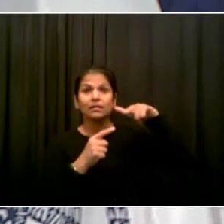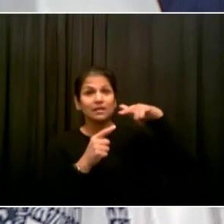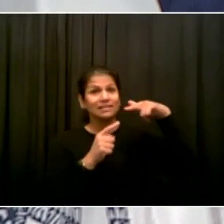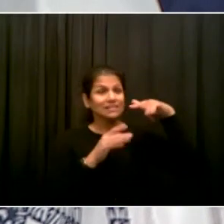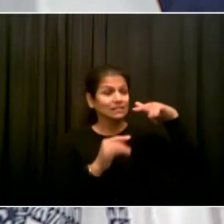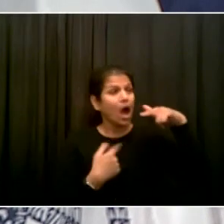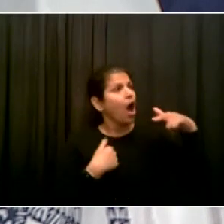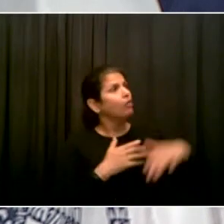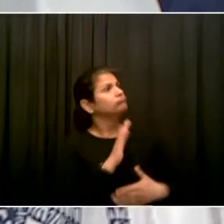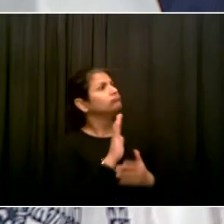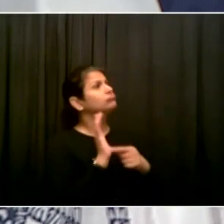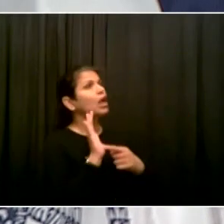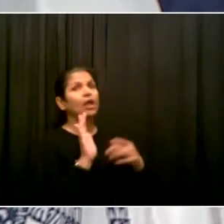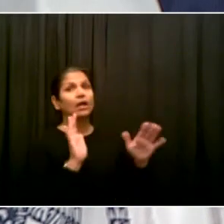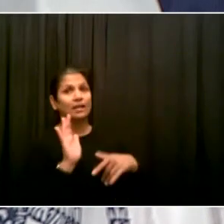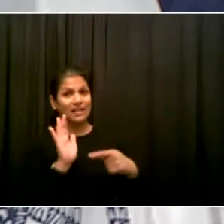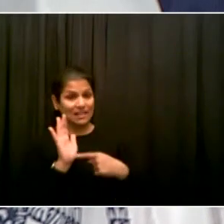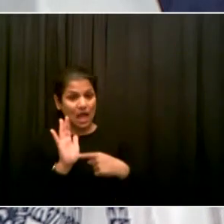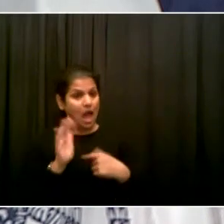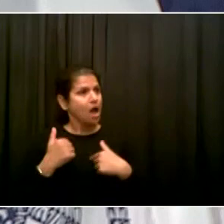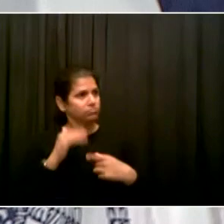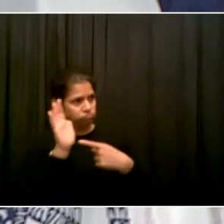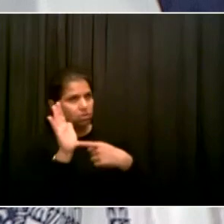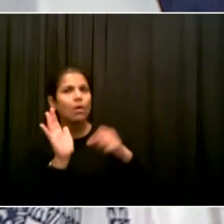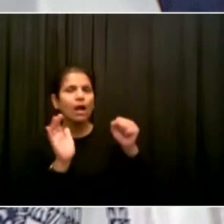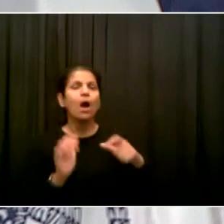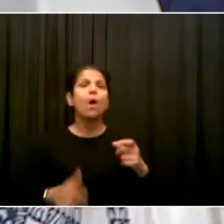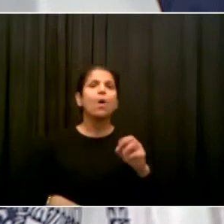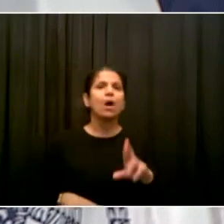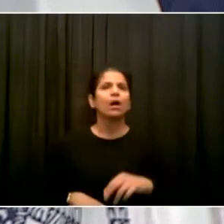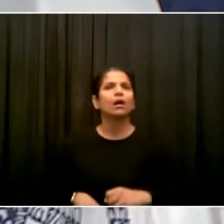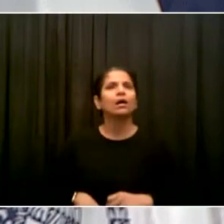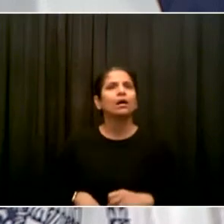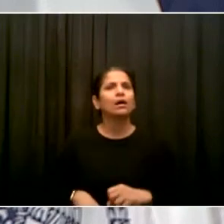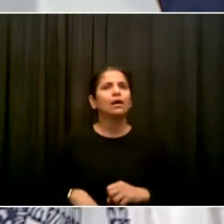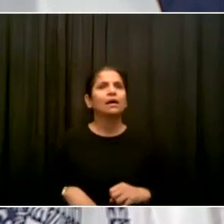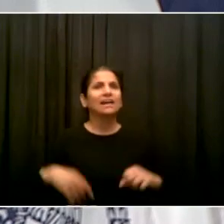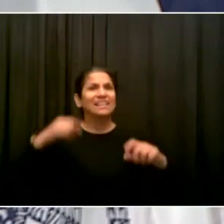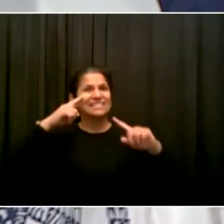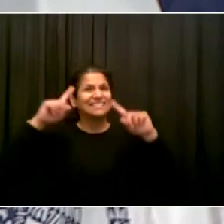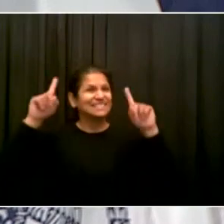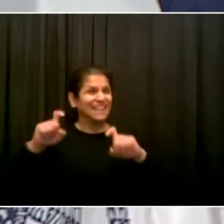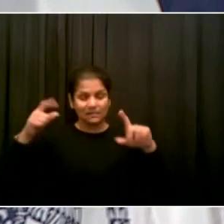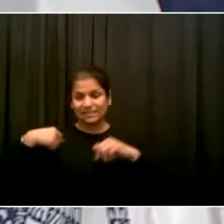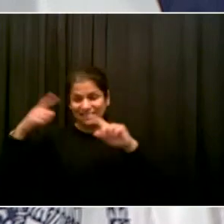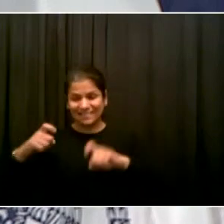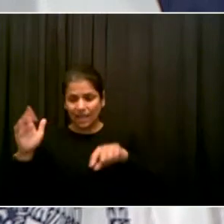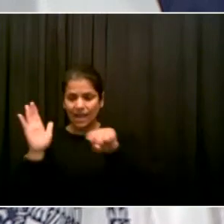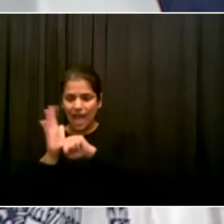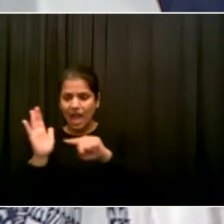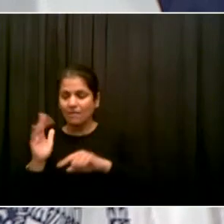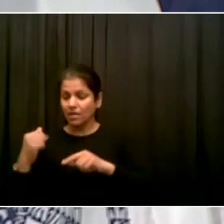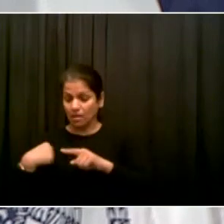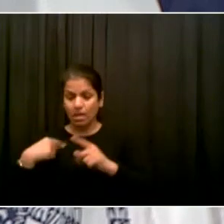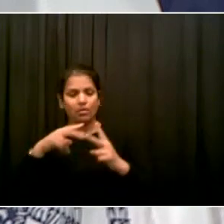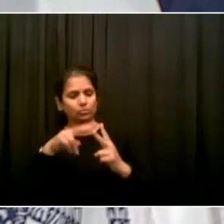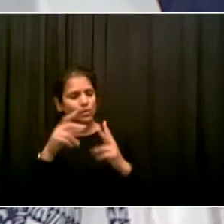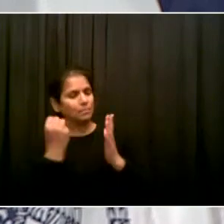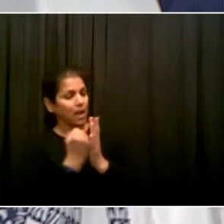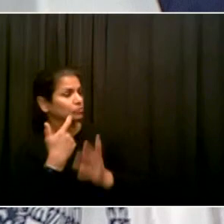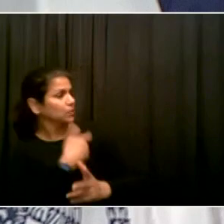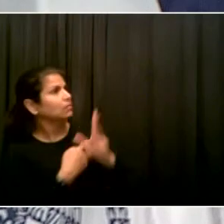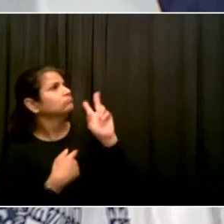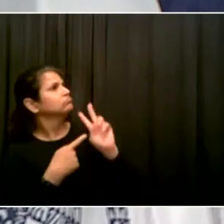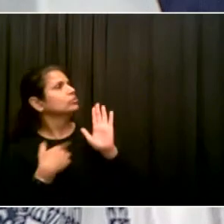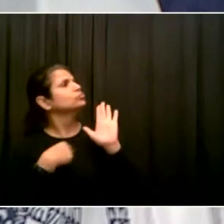vaccination or having a negative recent test. That to me would be a common sense measure if you're putting a whole lot of people in a steel